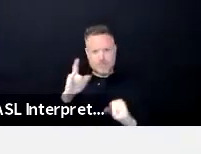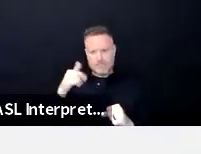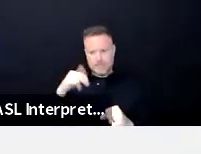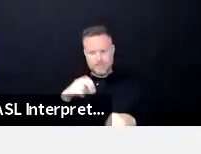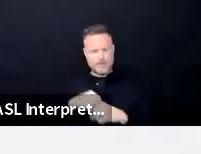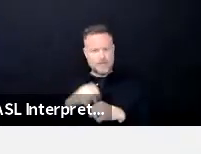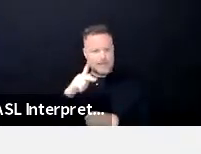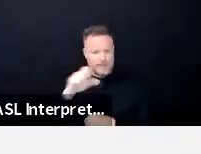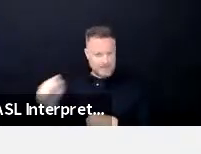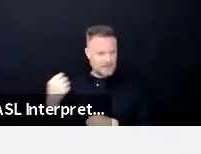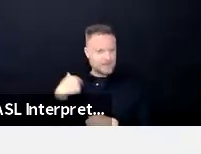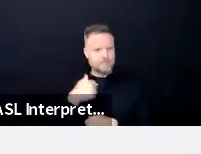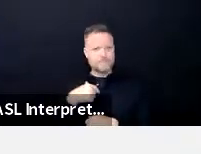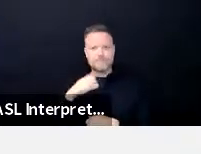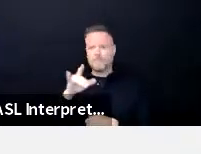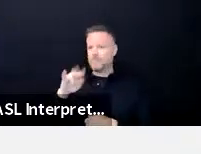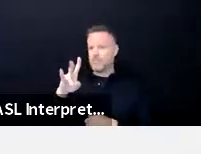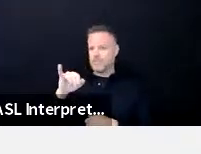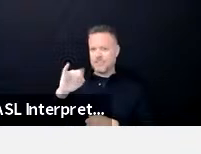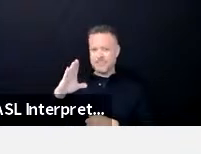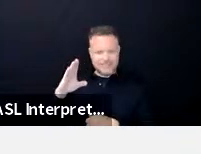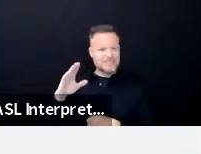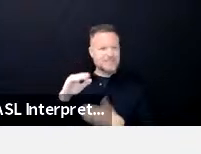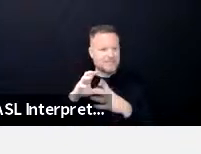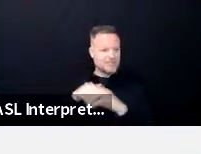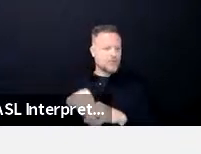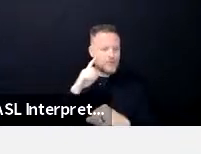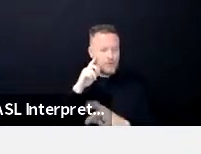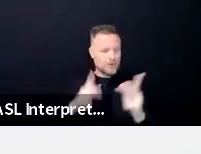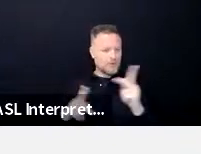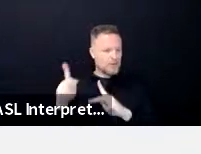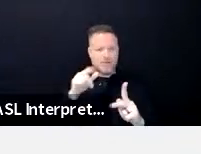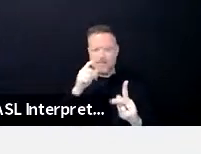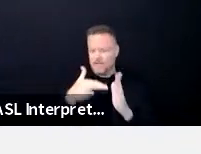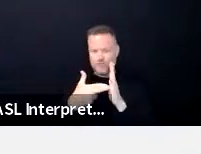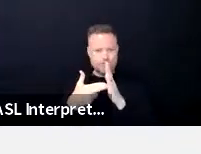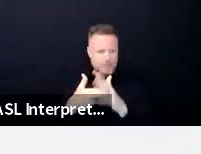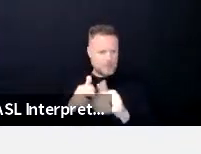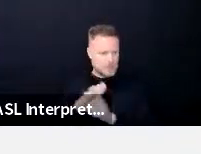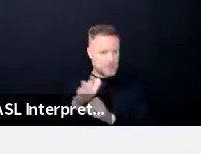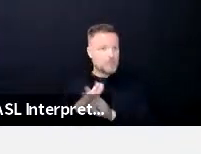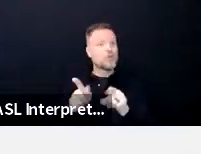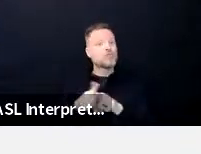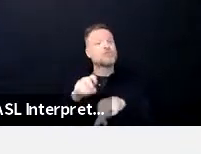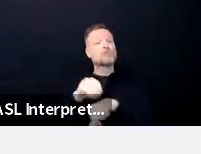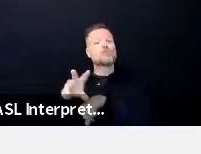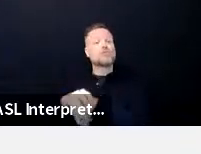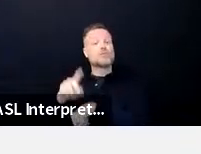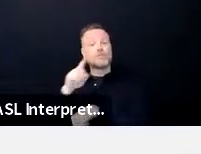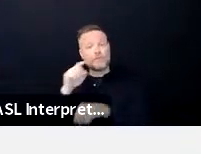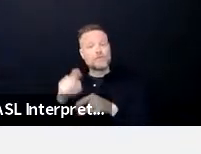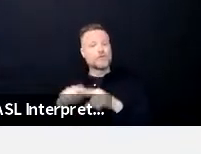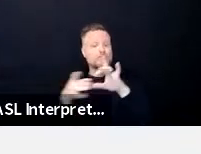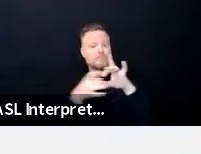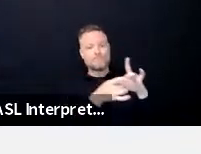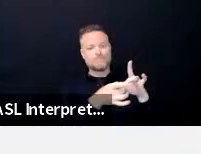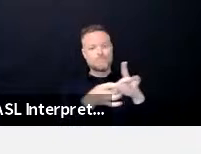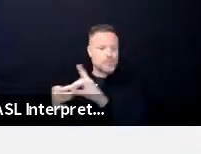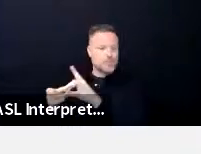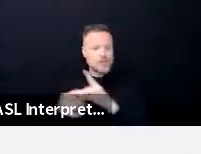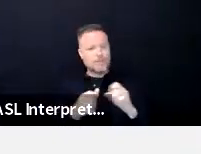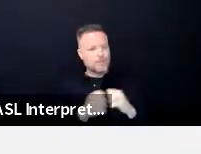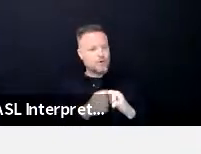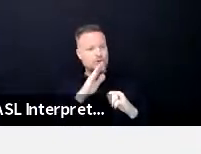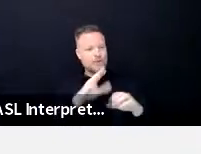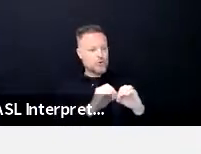civic engagement organizations for underrepresented constituencies, and advised groups on bridging the gap between their organization